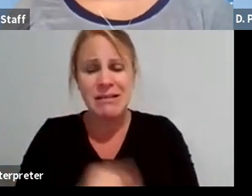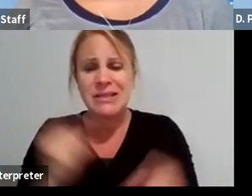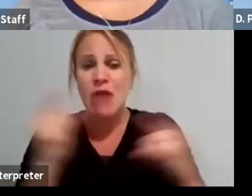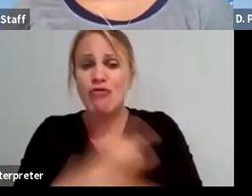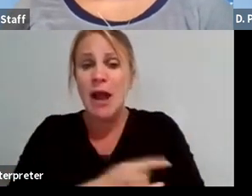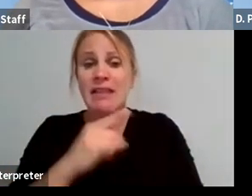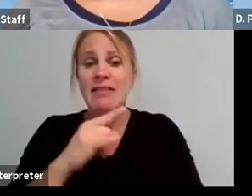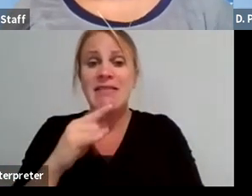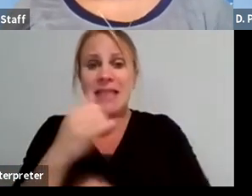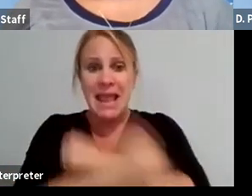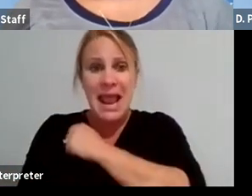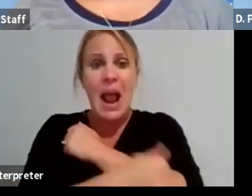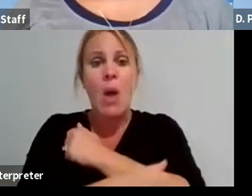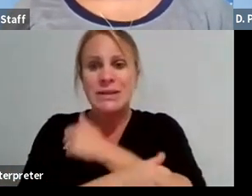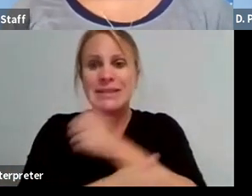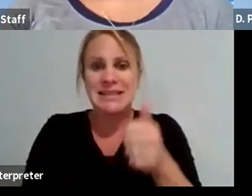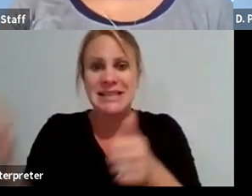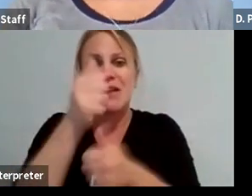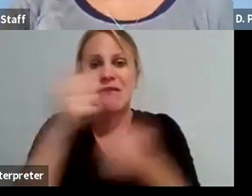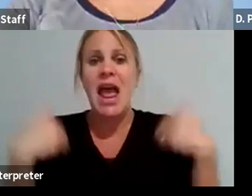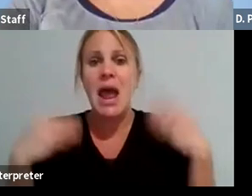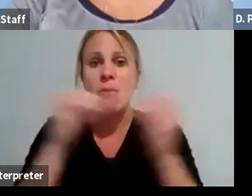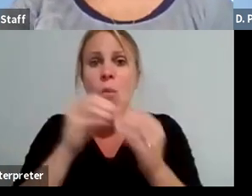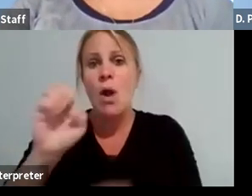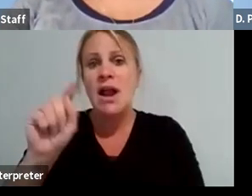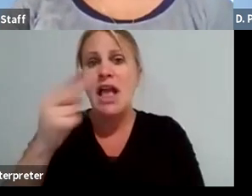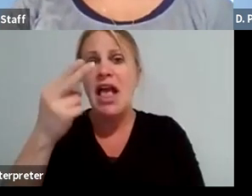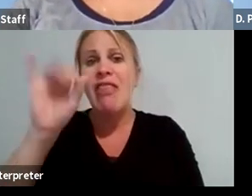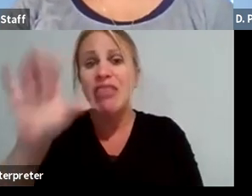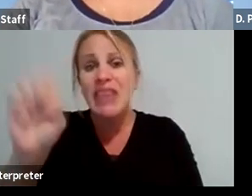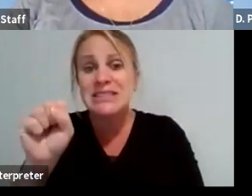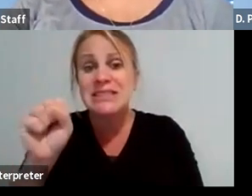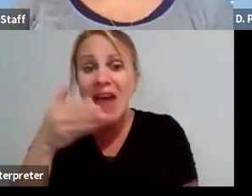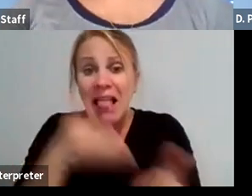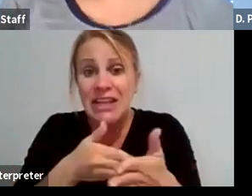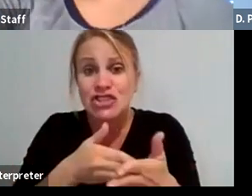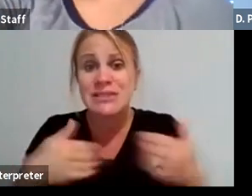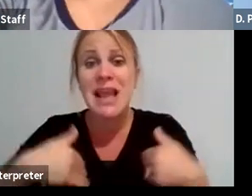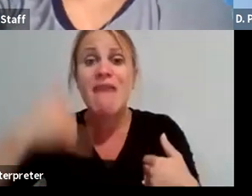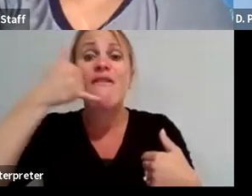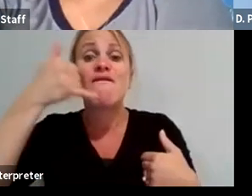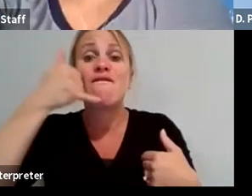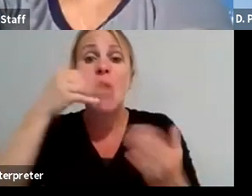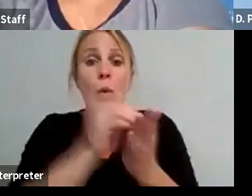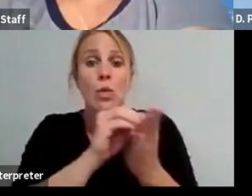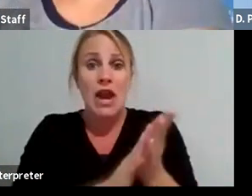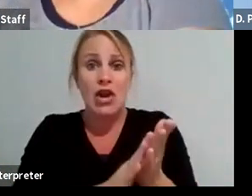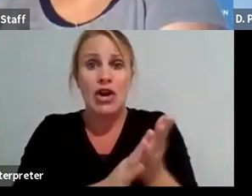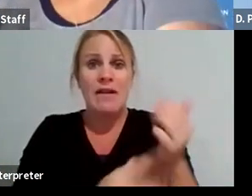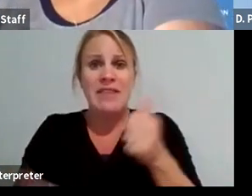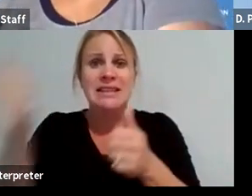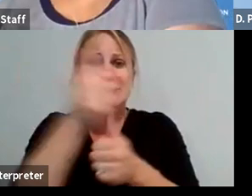quite possibly engaged in more credible ethics violations, which are being drowned in the current din. There is a phone record of the honorable county executive's assistant